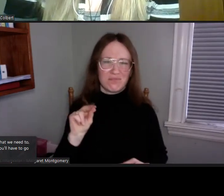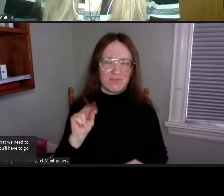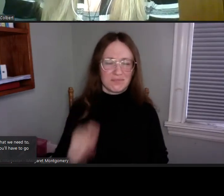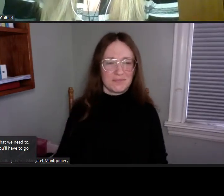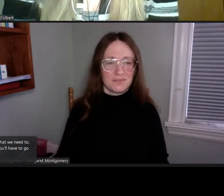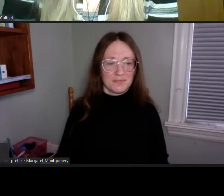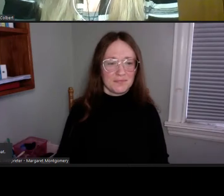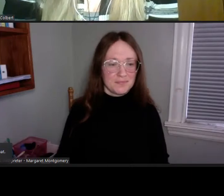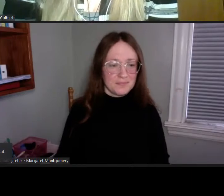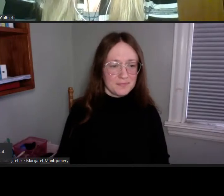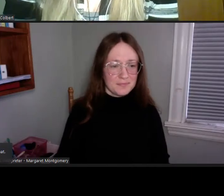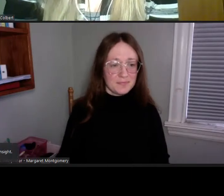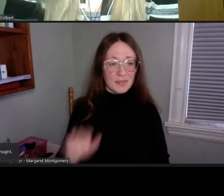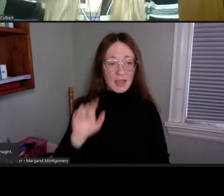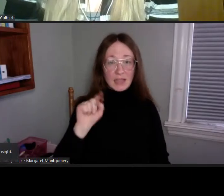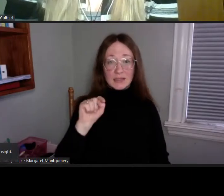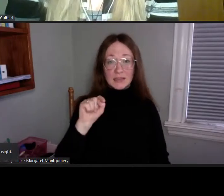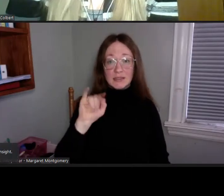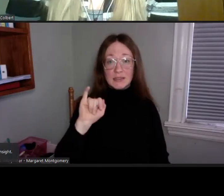Thank you for that insight.